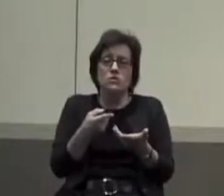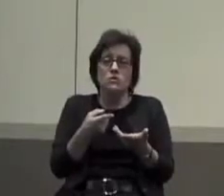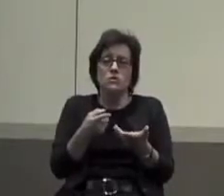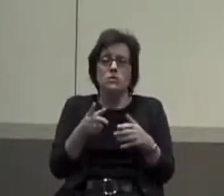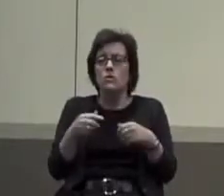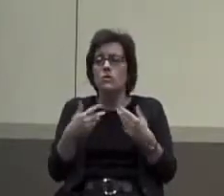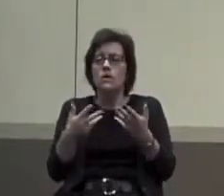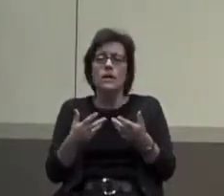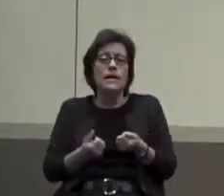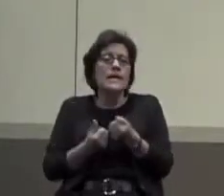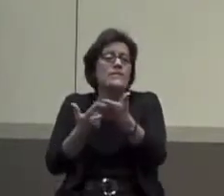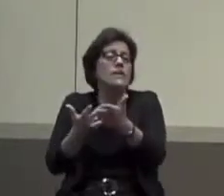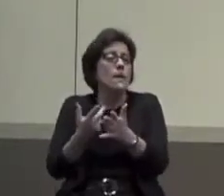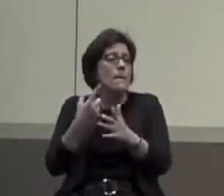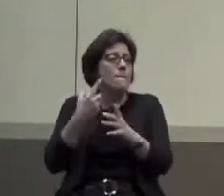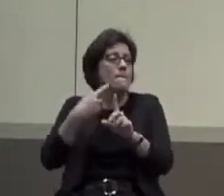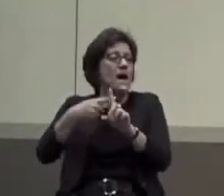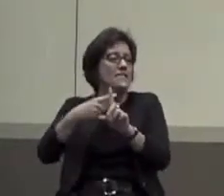energy toward the person.